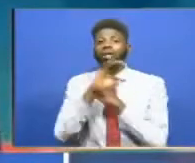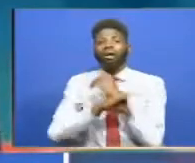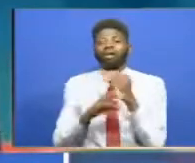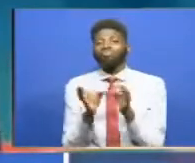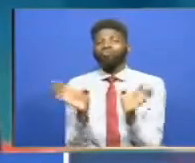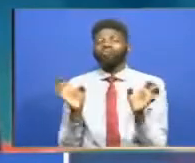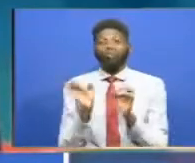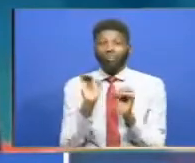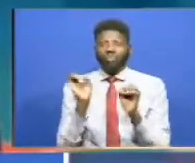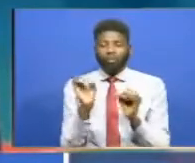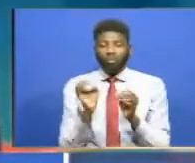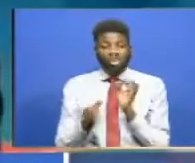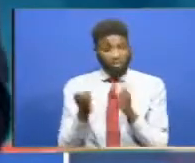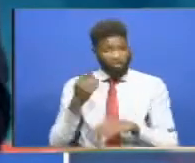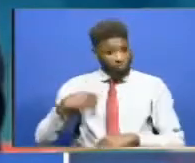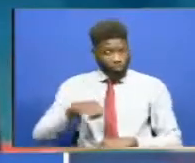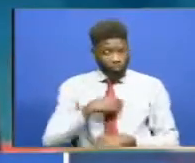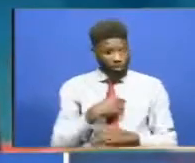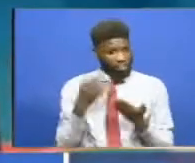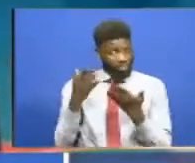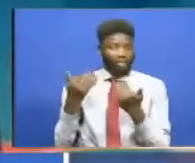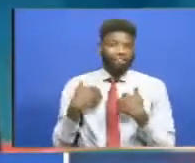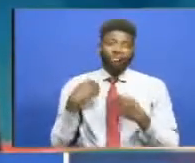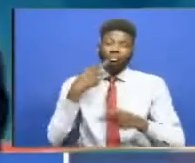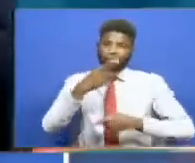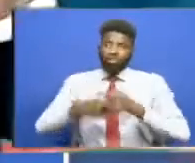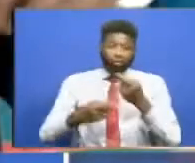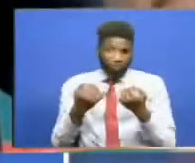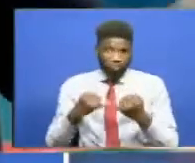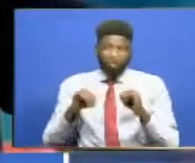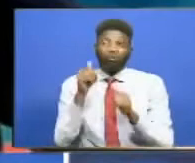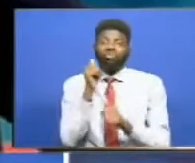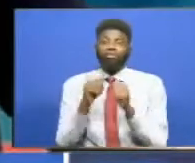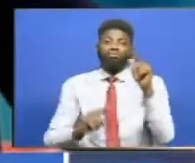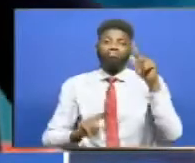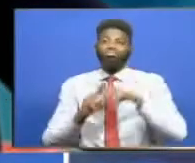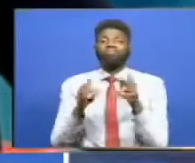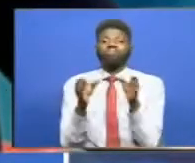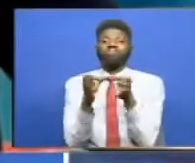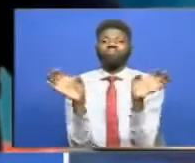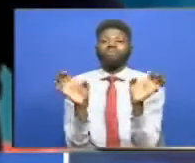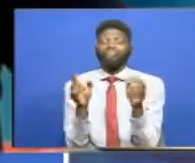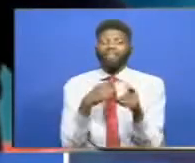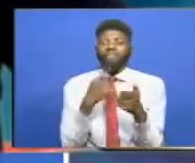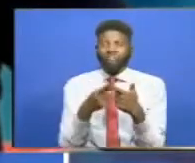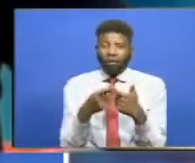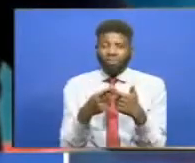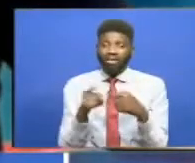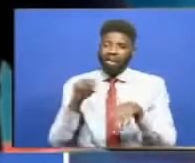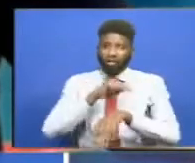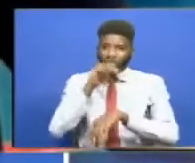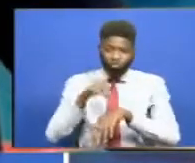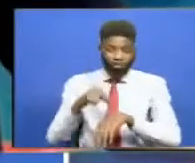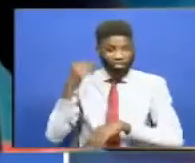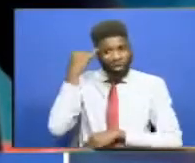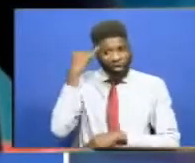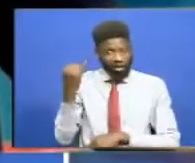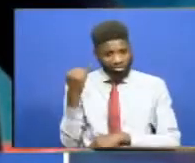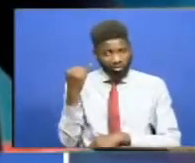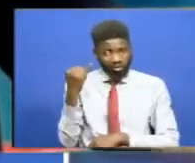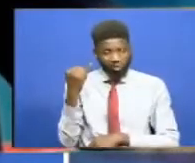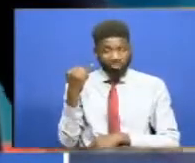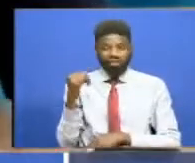we have a divisive implementation process, then we negate the initial idea an objective